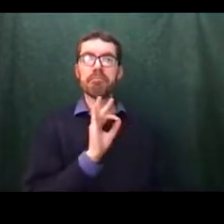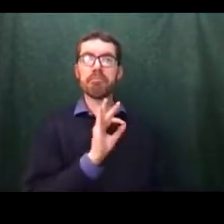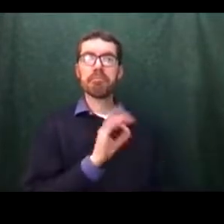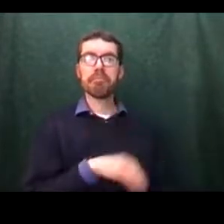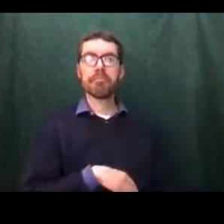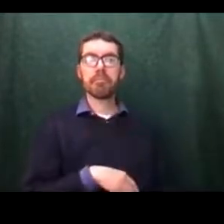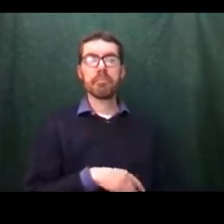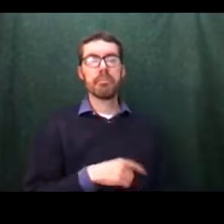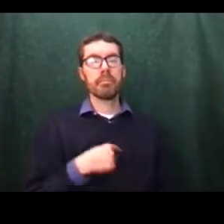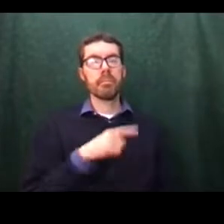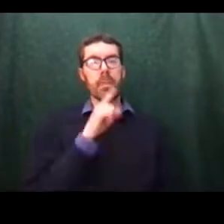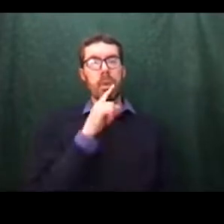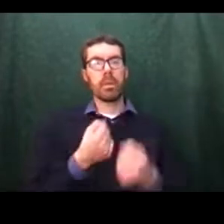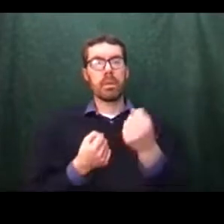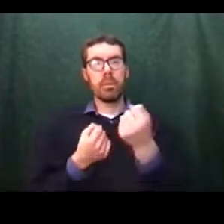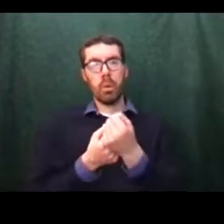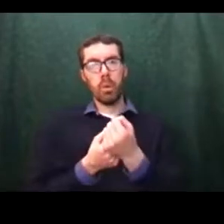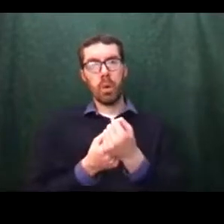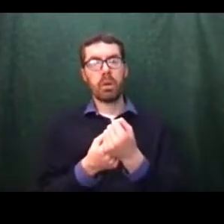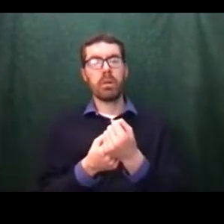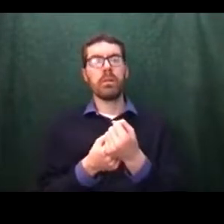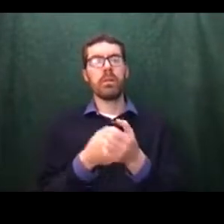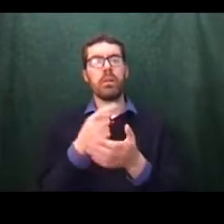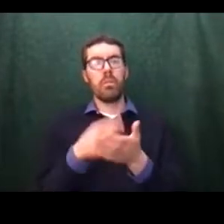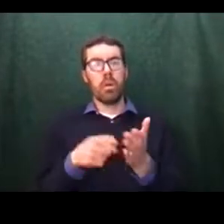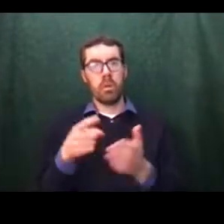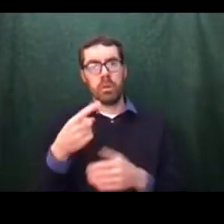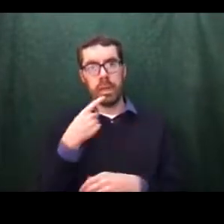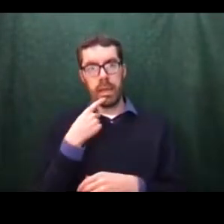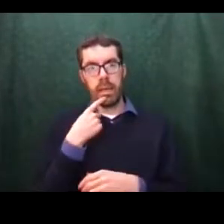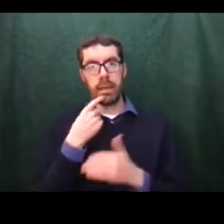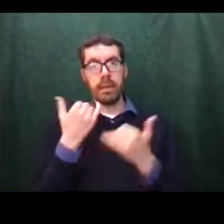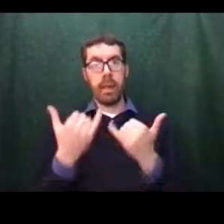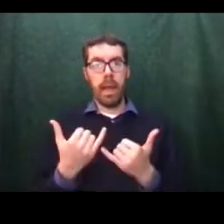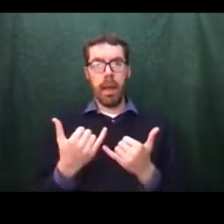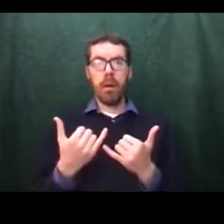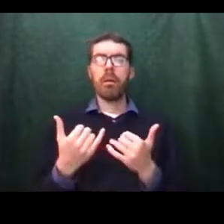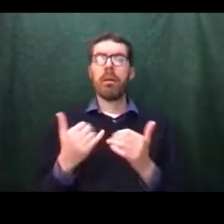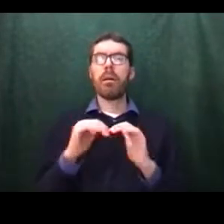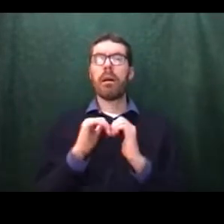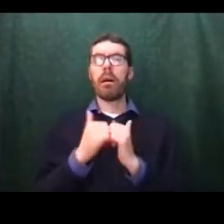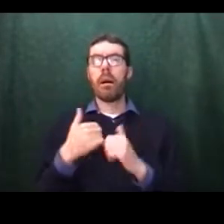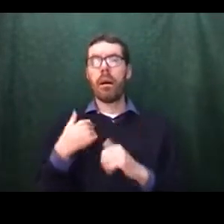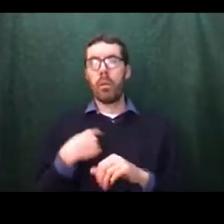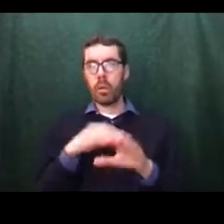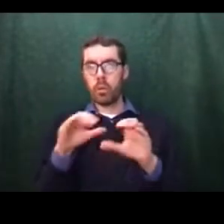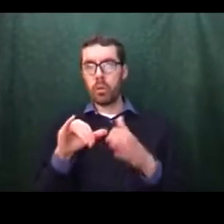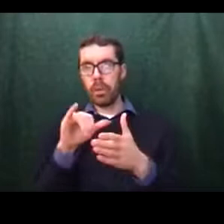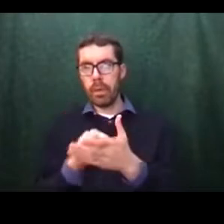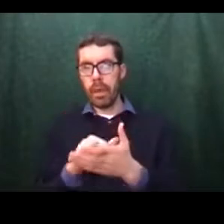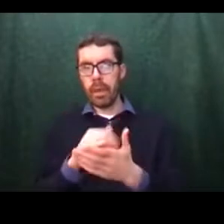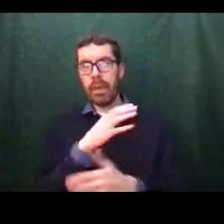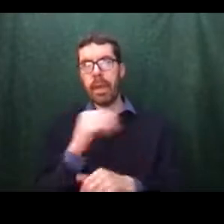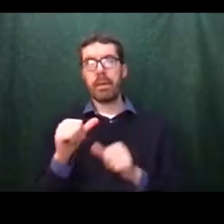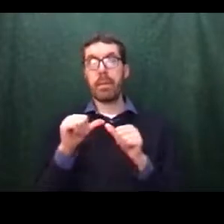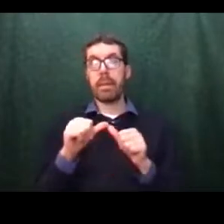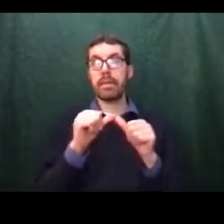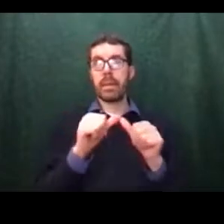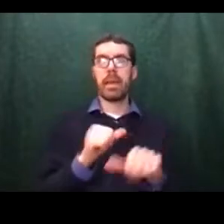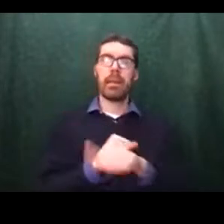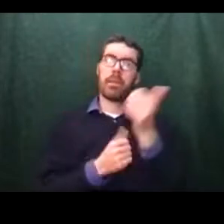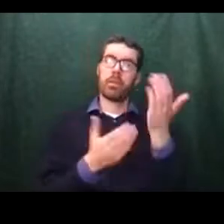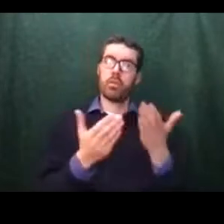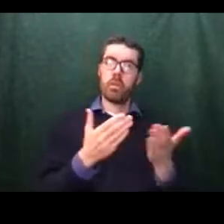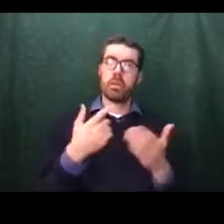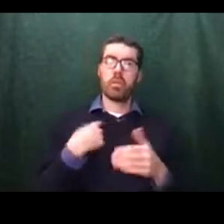really support what you're saying, and now the question is, how can we do it and maintain all the other services that we need to maintain